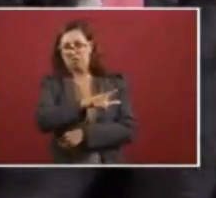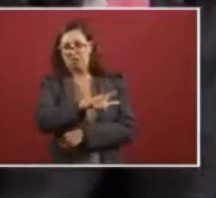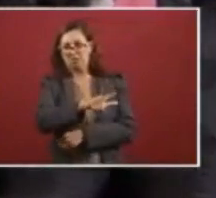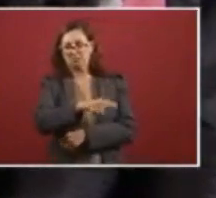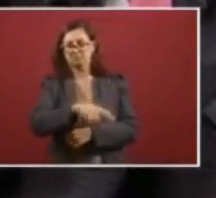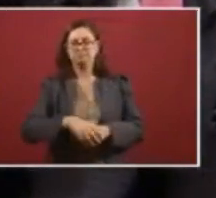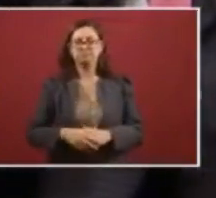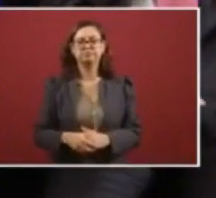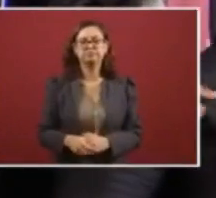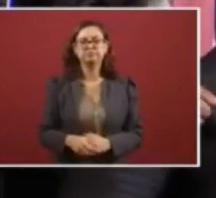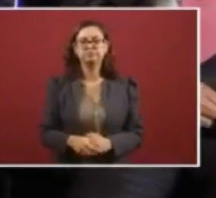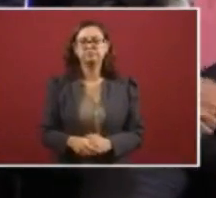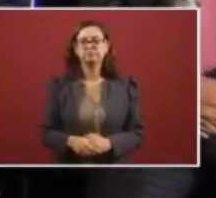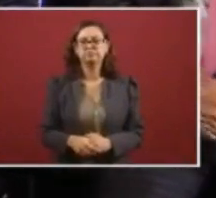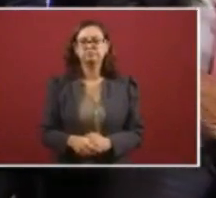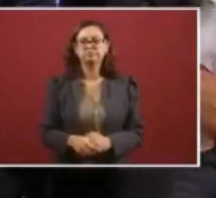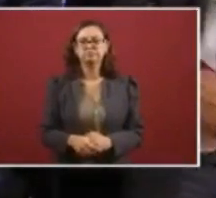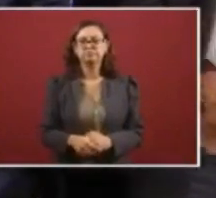Electricity.